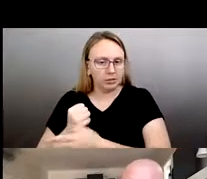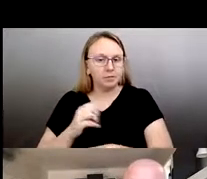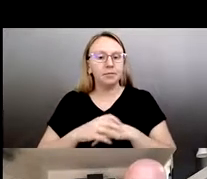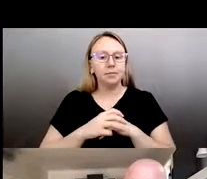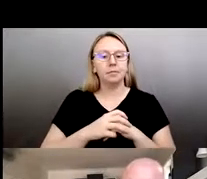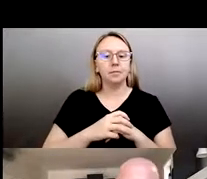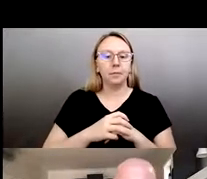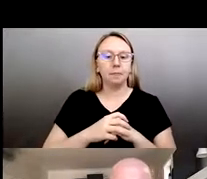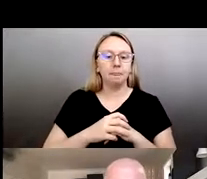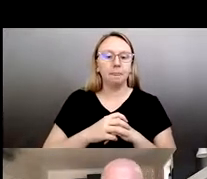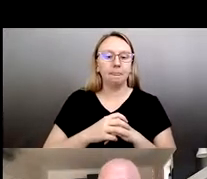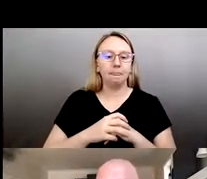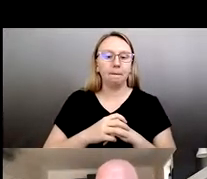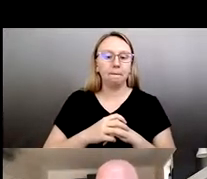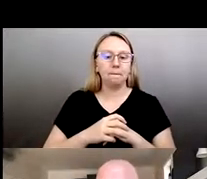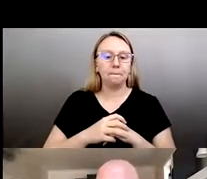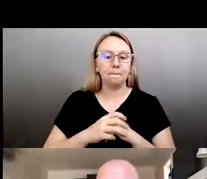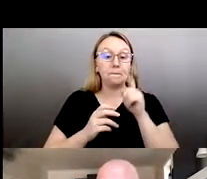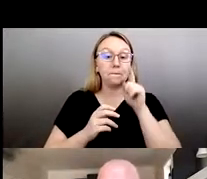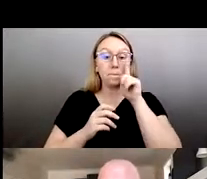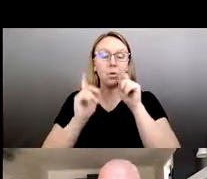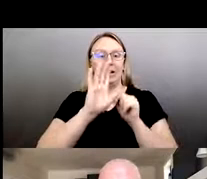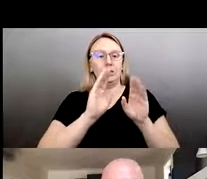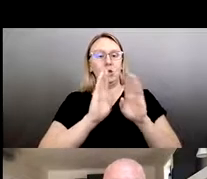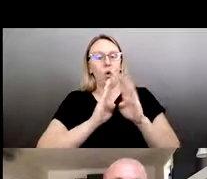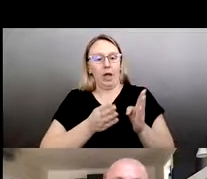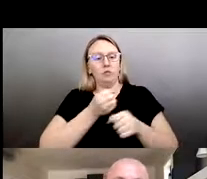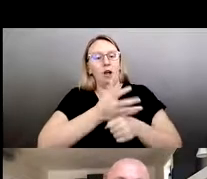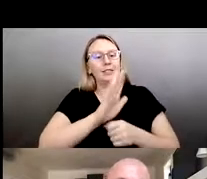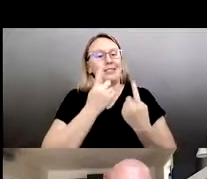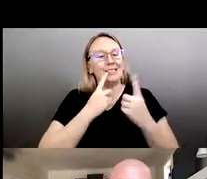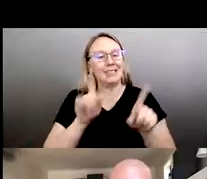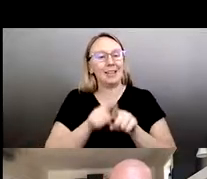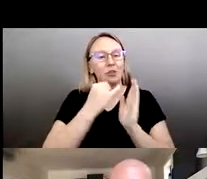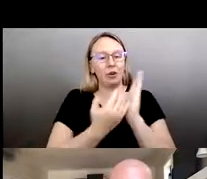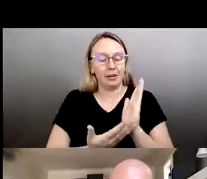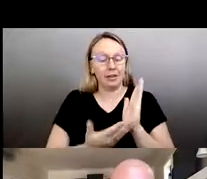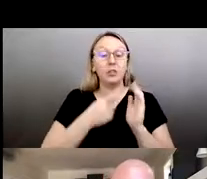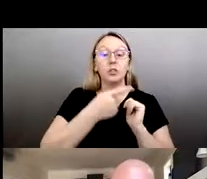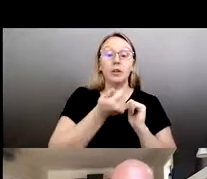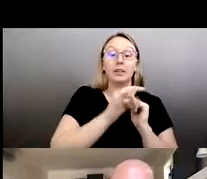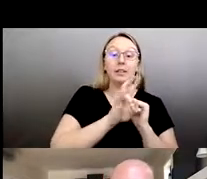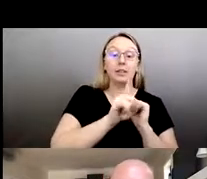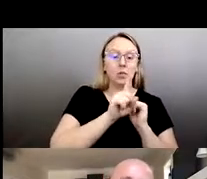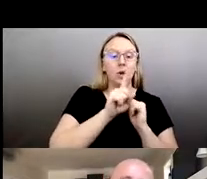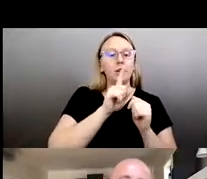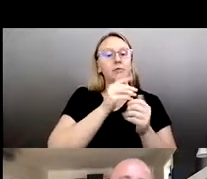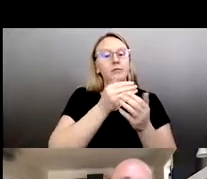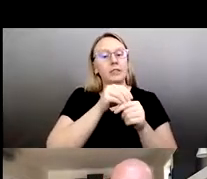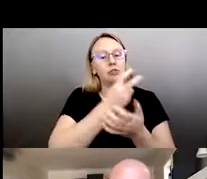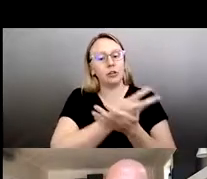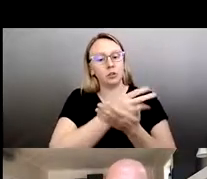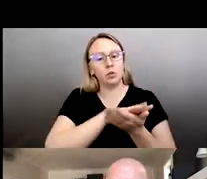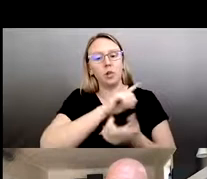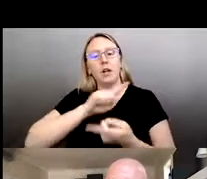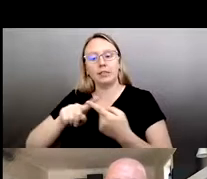artist. From 1971, 1 year out of graduate school, until the end of his life in 1997, Roger was represented by